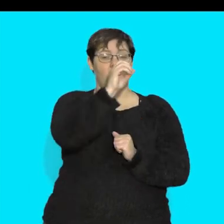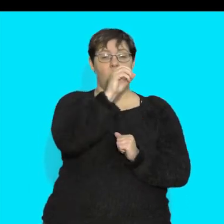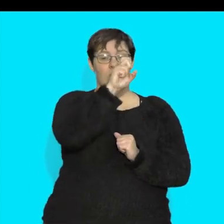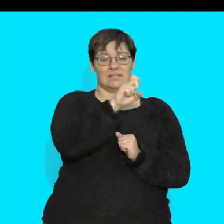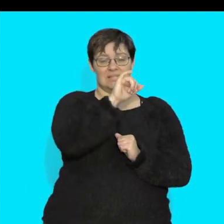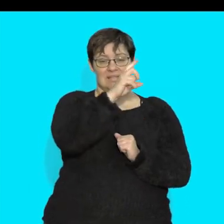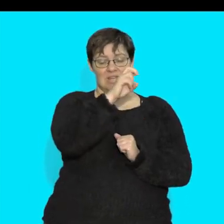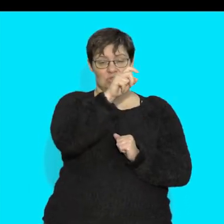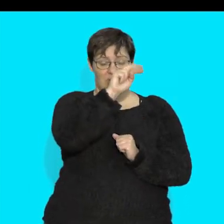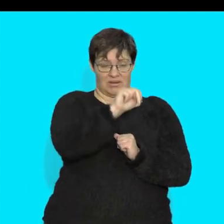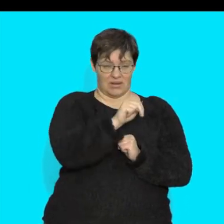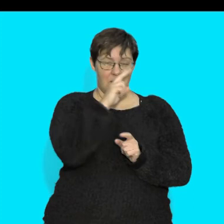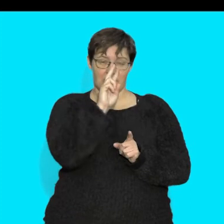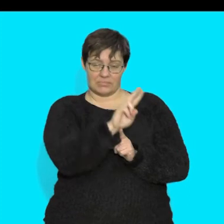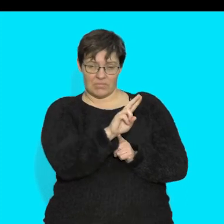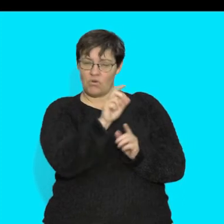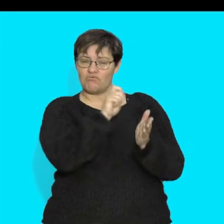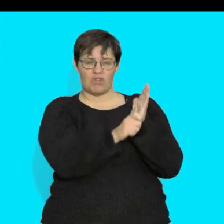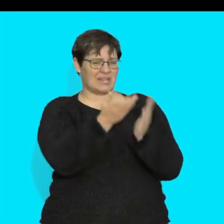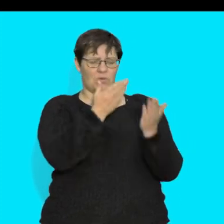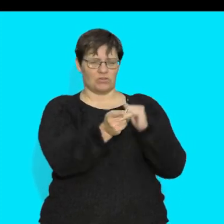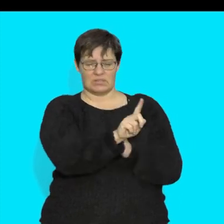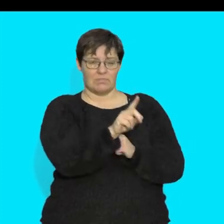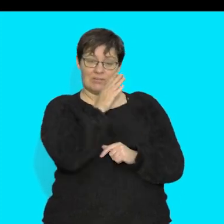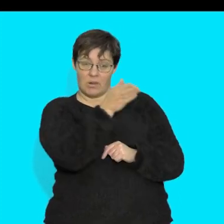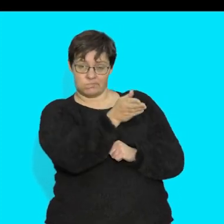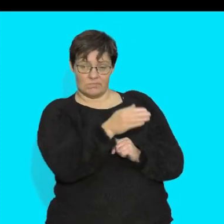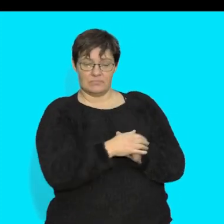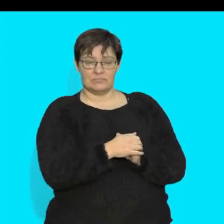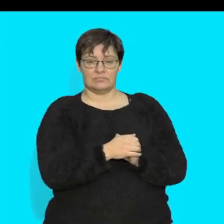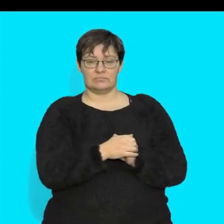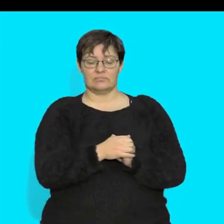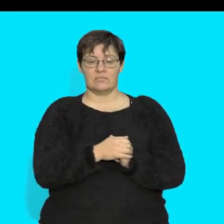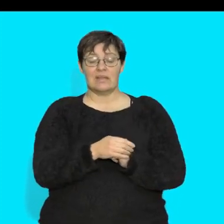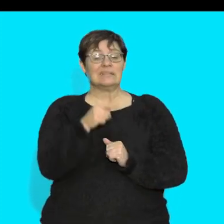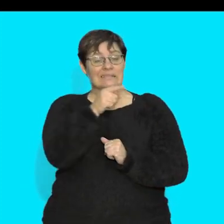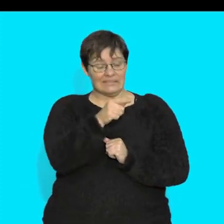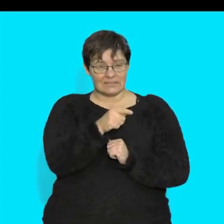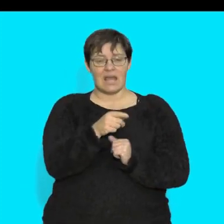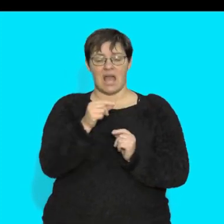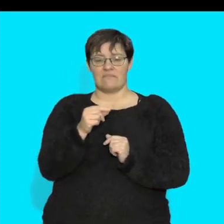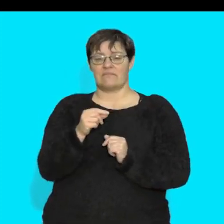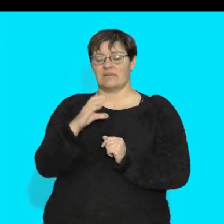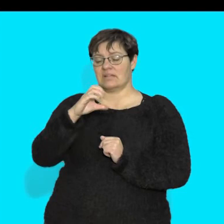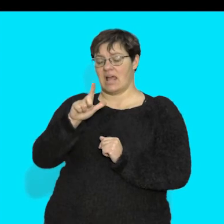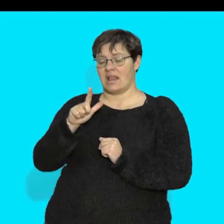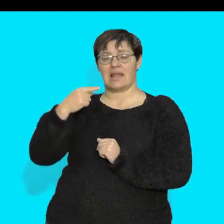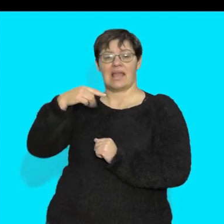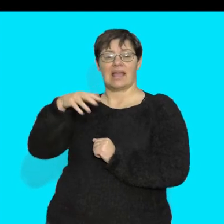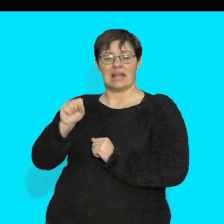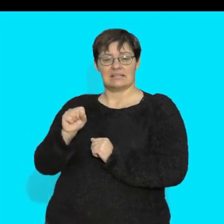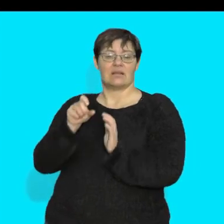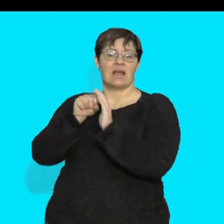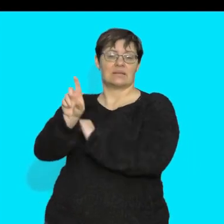not going to write the equation down, but there it is. At the anode, we're getting chlorine gas. The chlorine gas is escaping. Now,